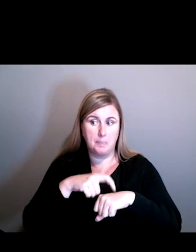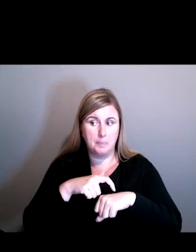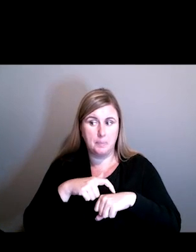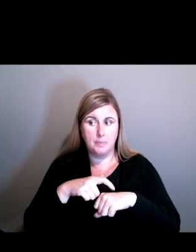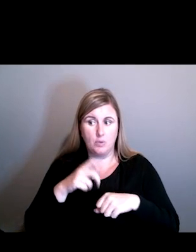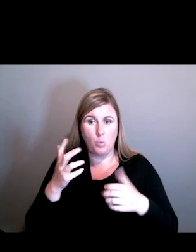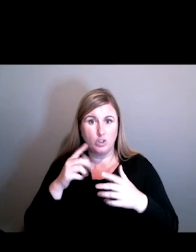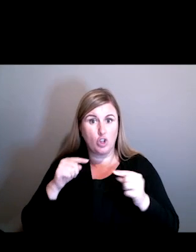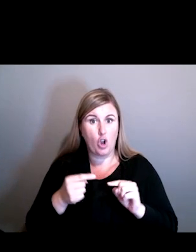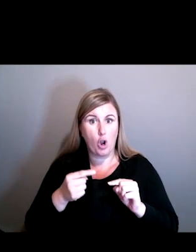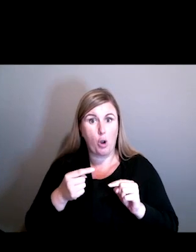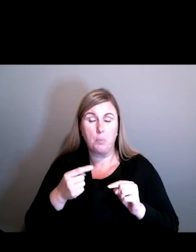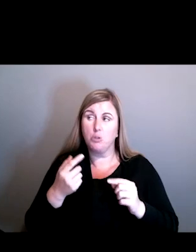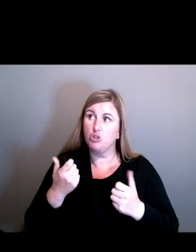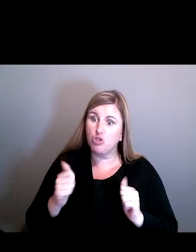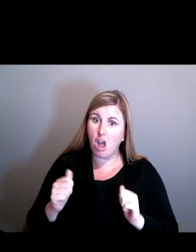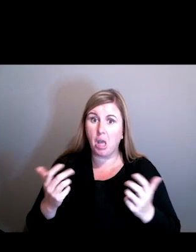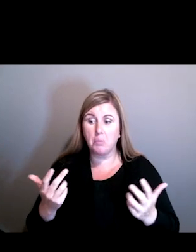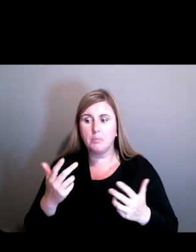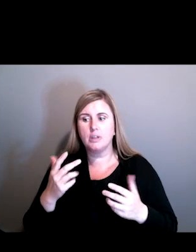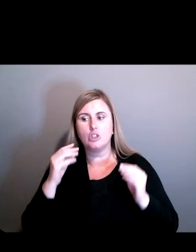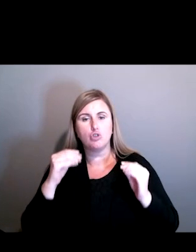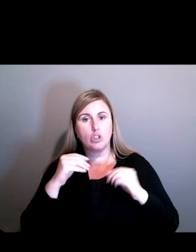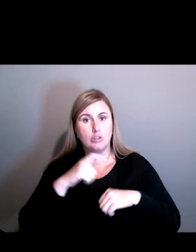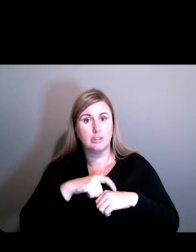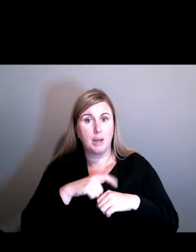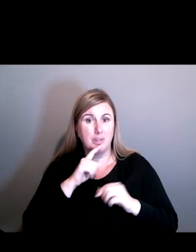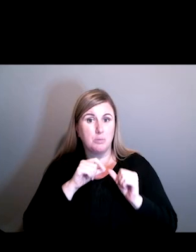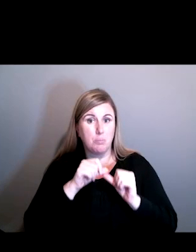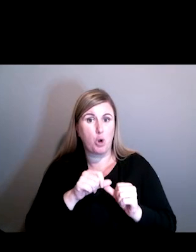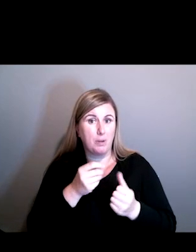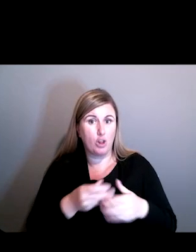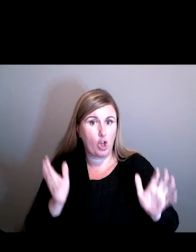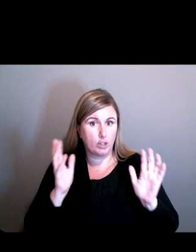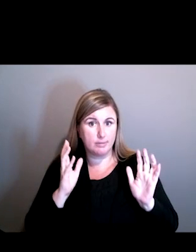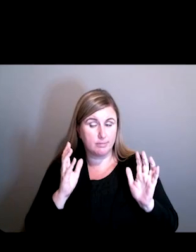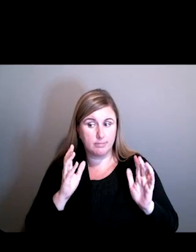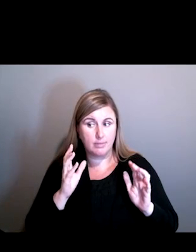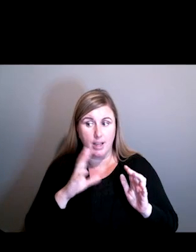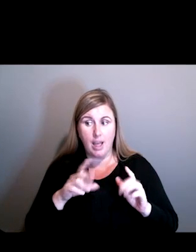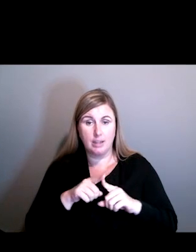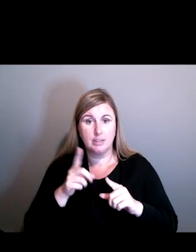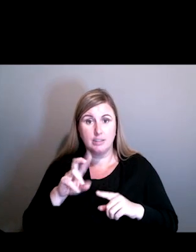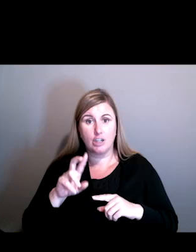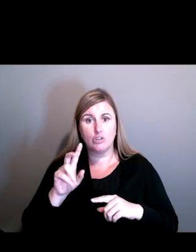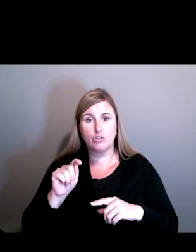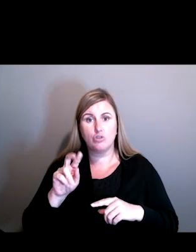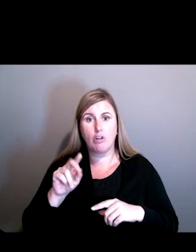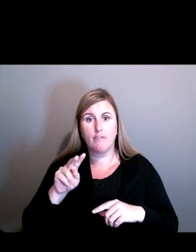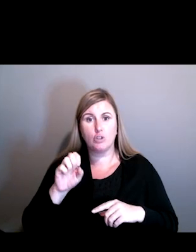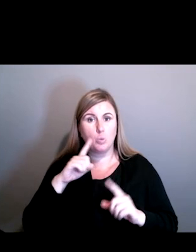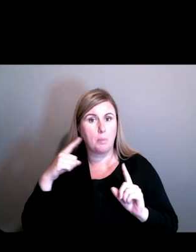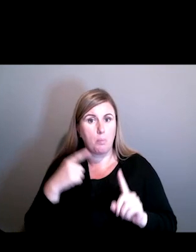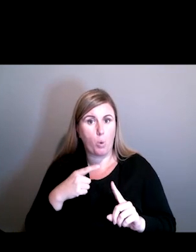to waste time. What's the harm in trying, you might say? Well, instructional time is permanently lost. And as